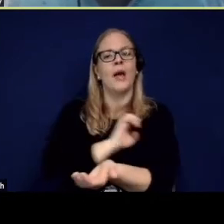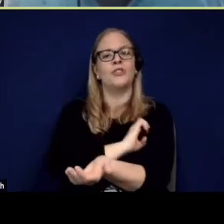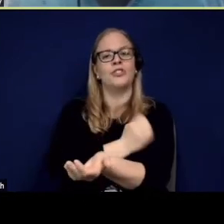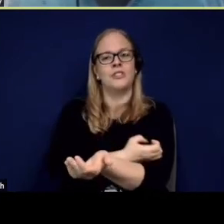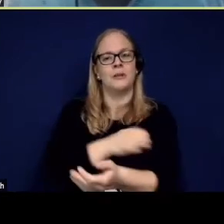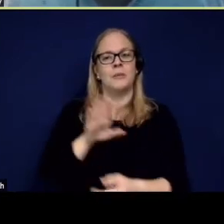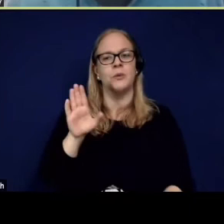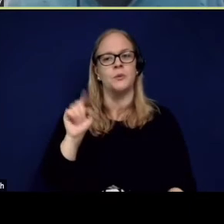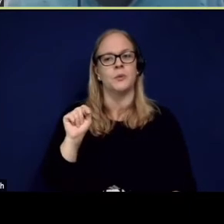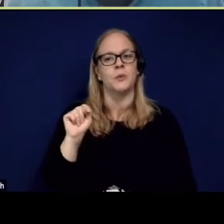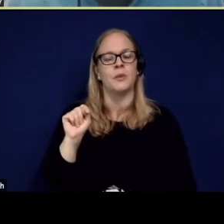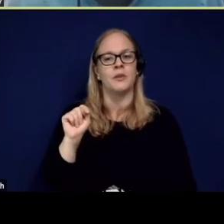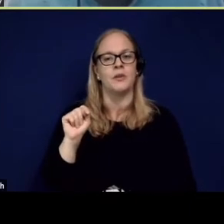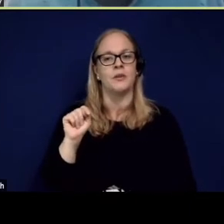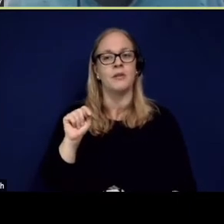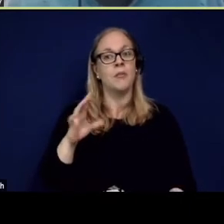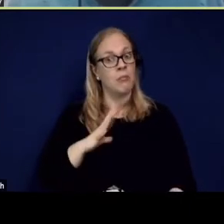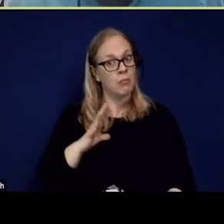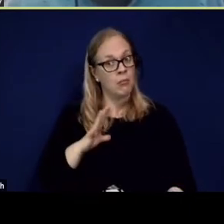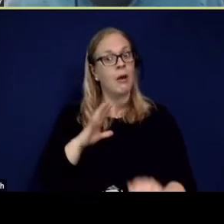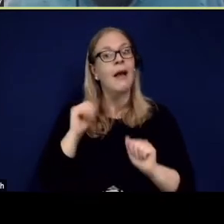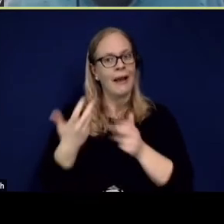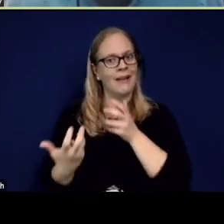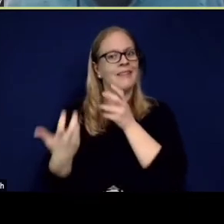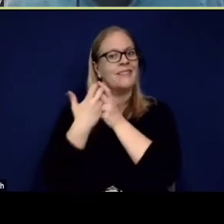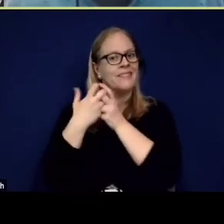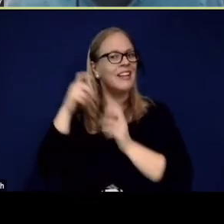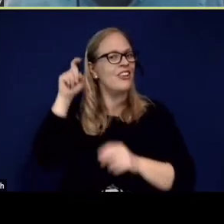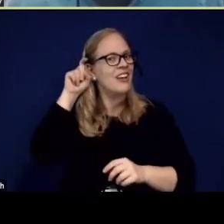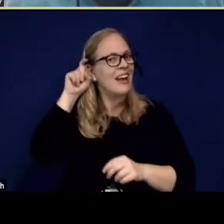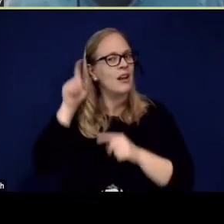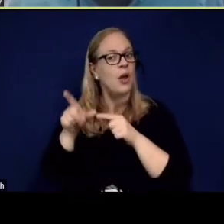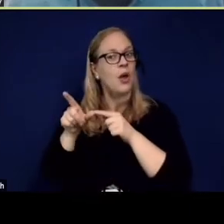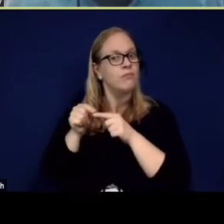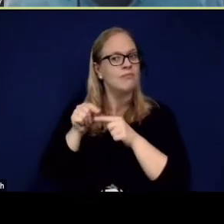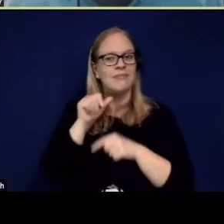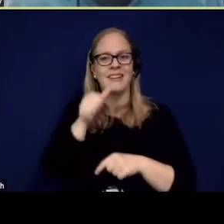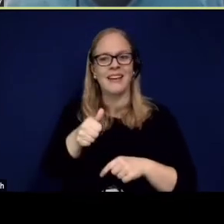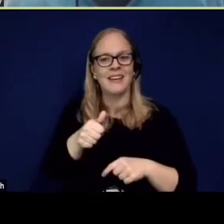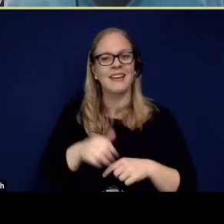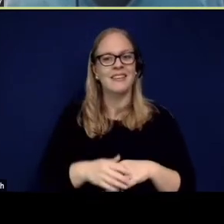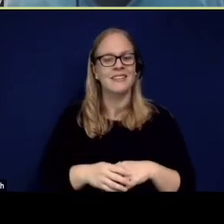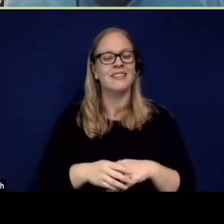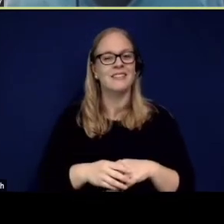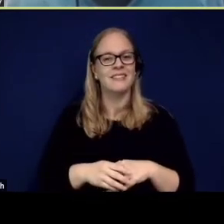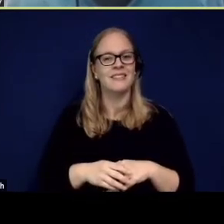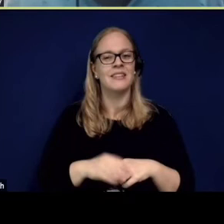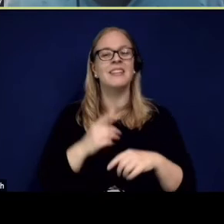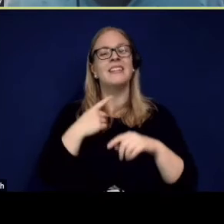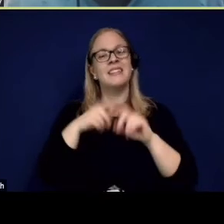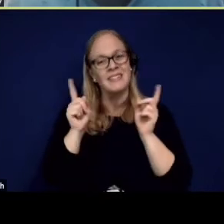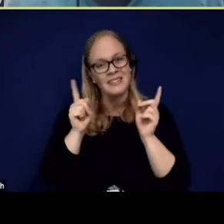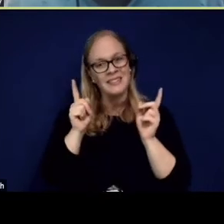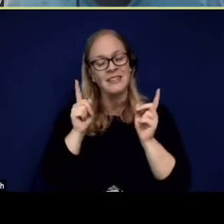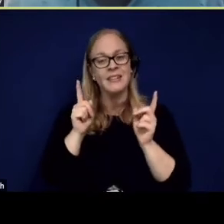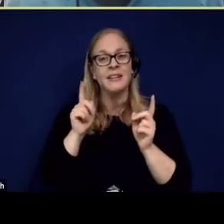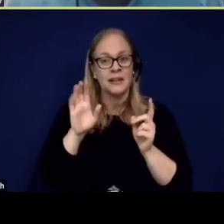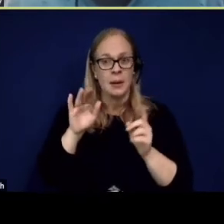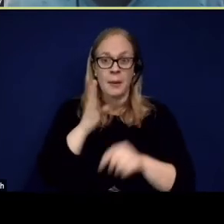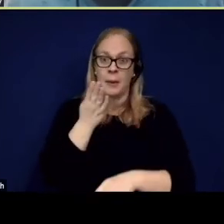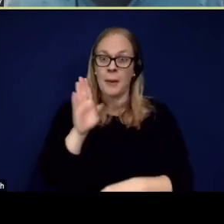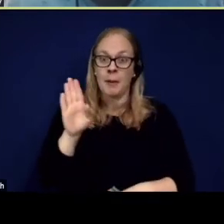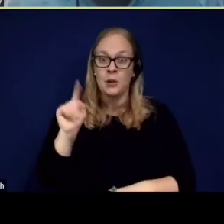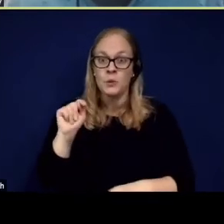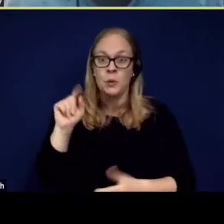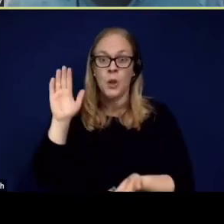So it now could be used in a hearing aid without causing battery drainage. However, this Bluetooth low energy is